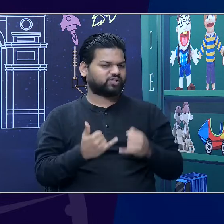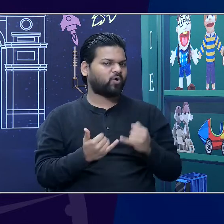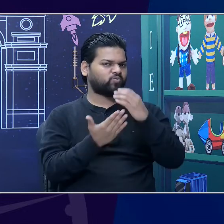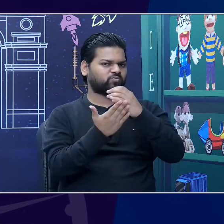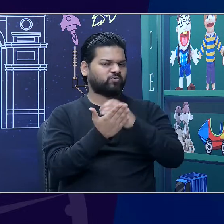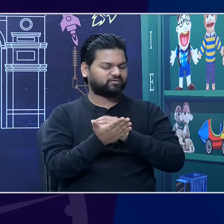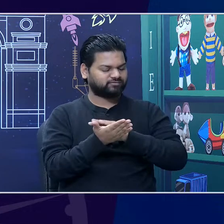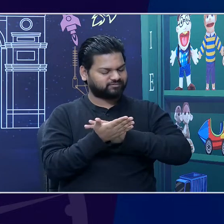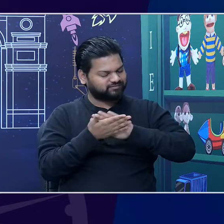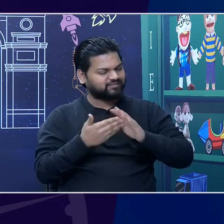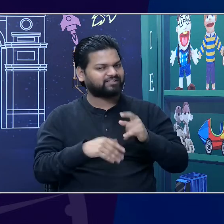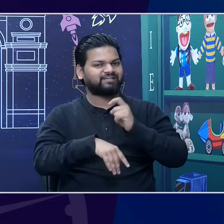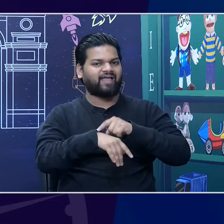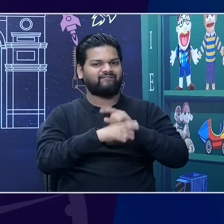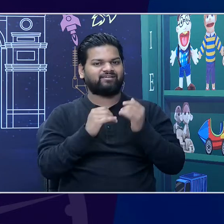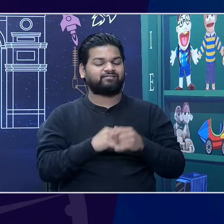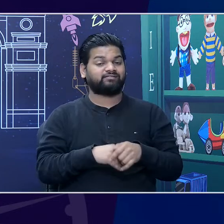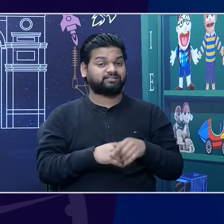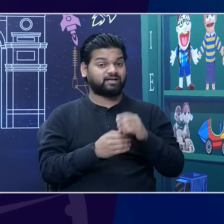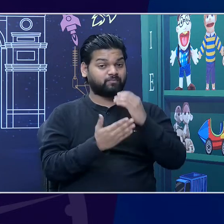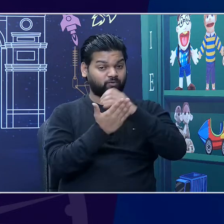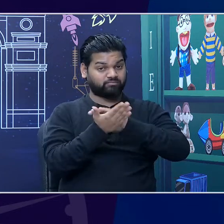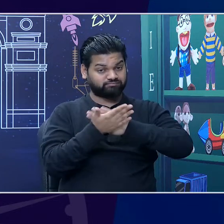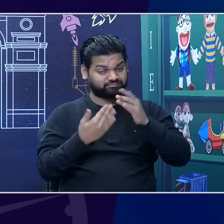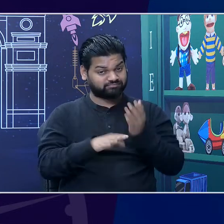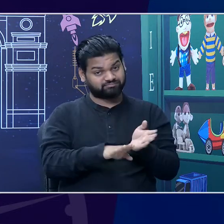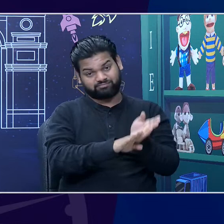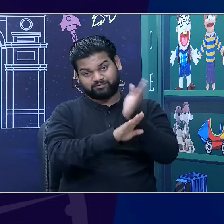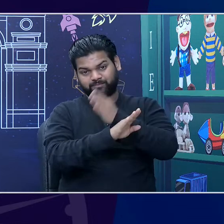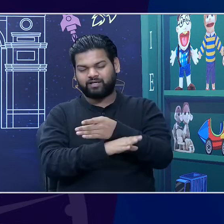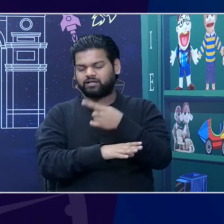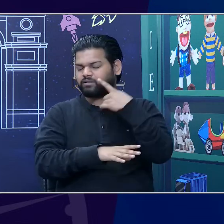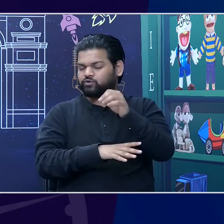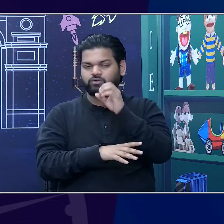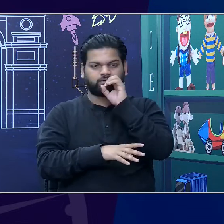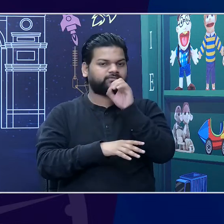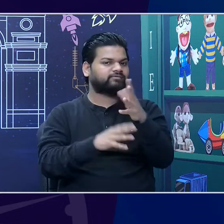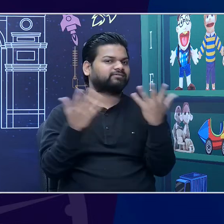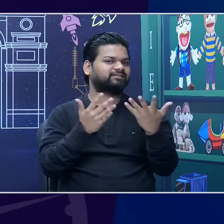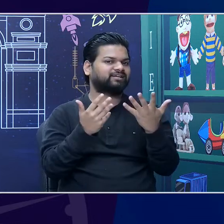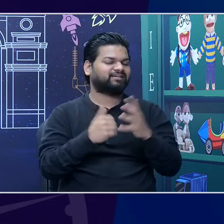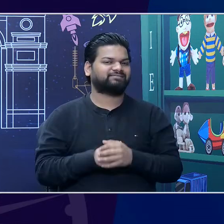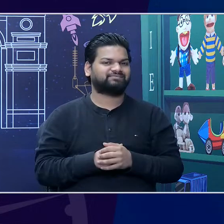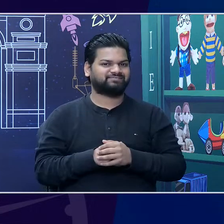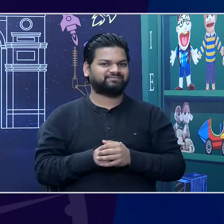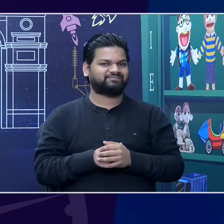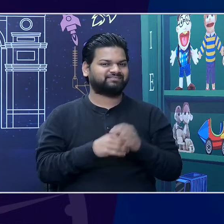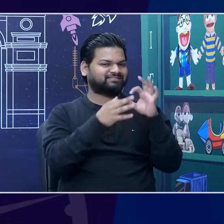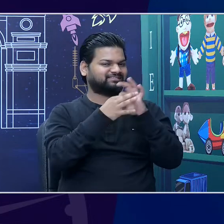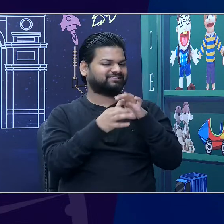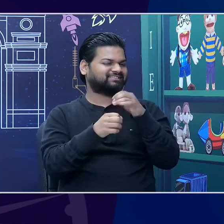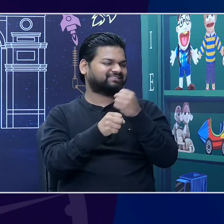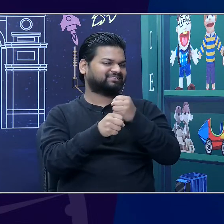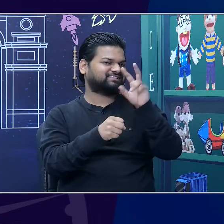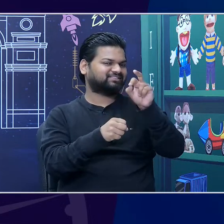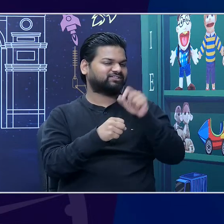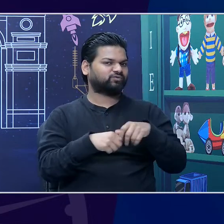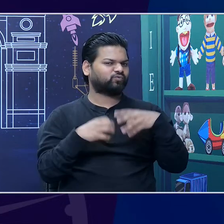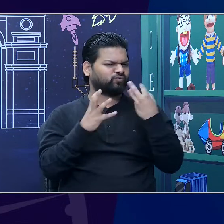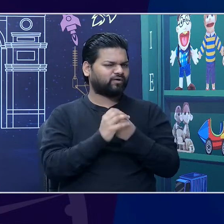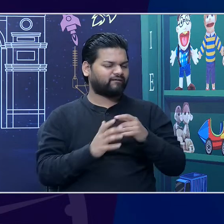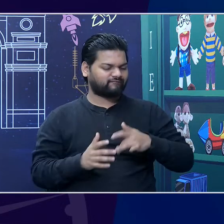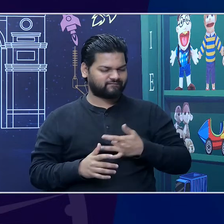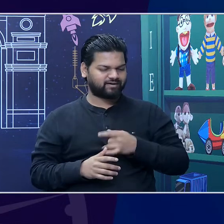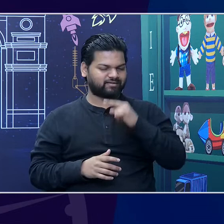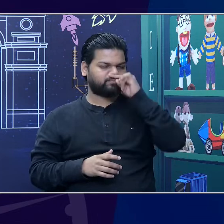wind up this session, and before we wind up, we want to share a very important announcement regarding G20. We are proud